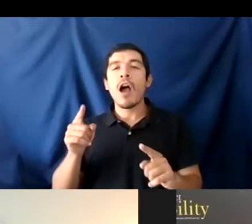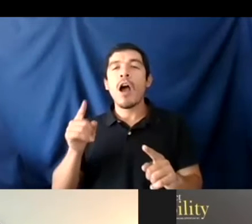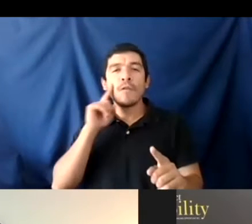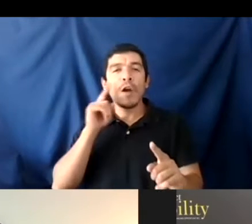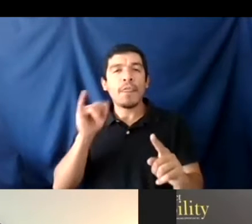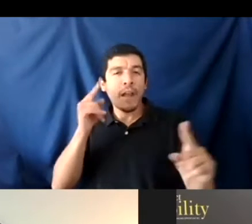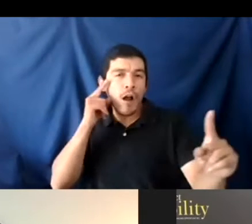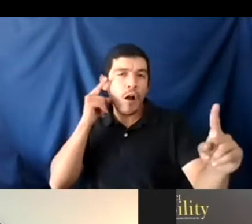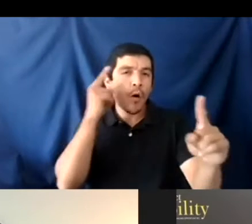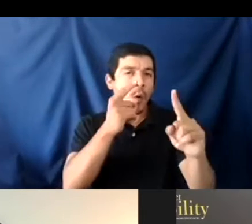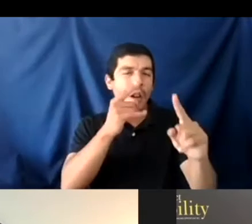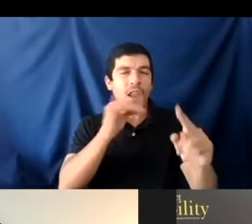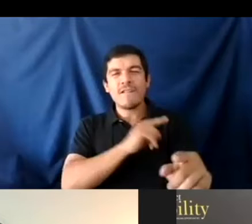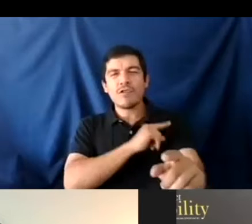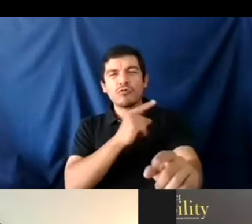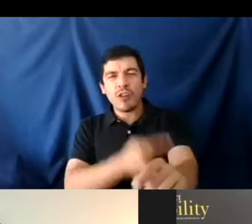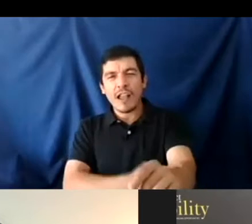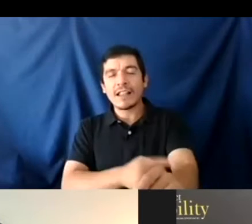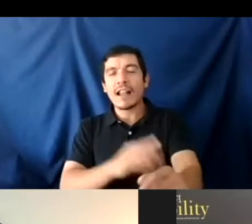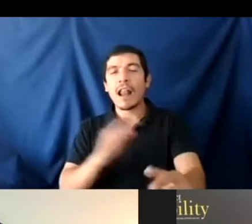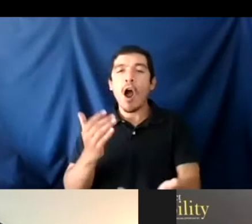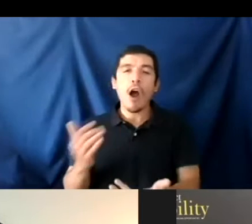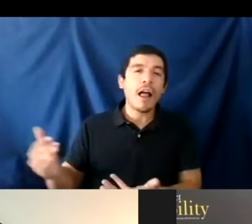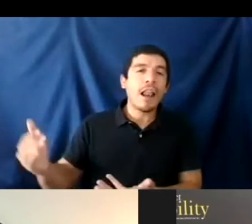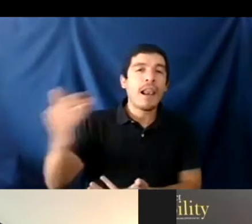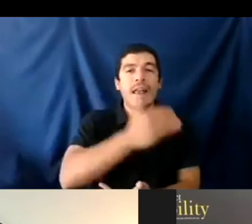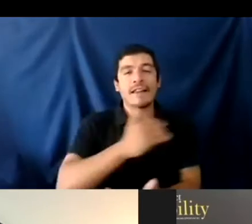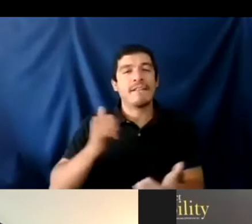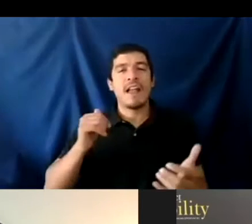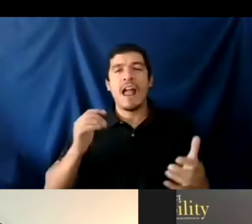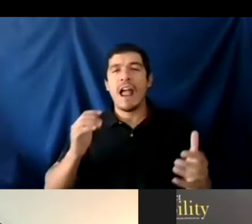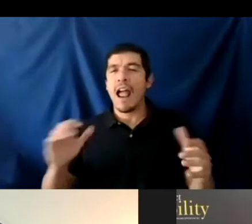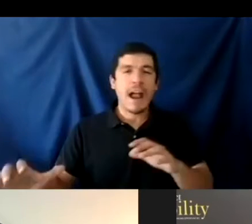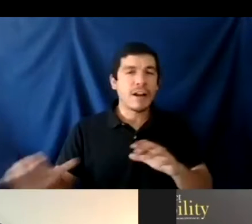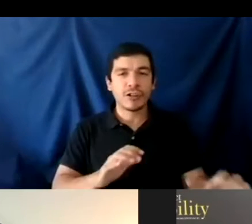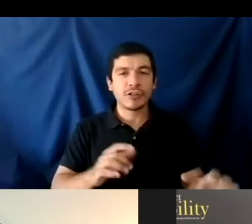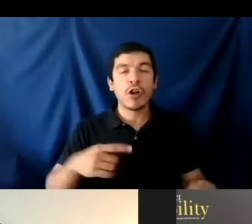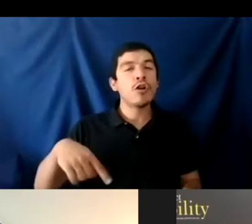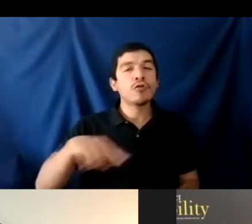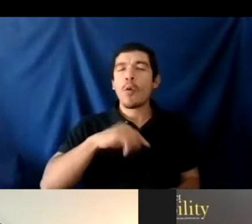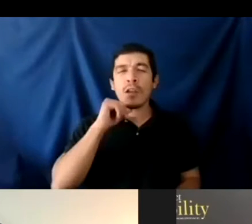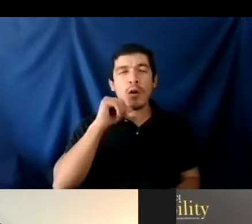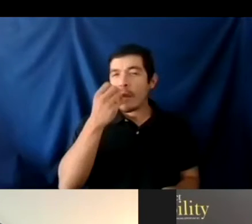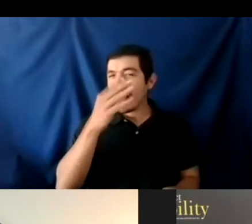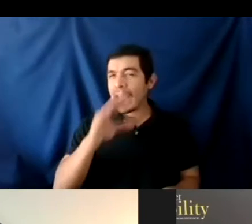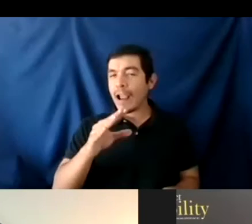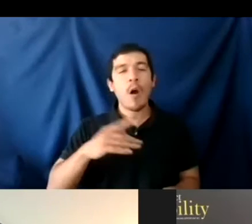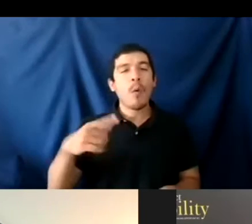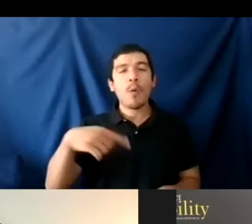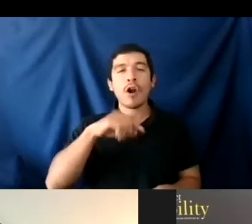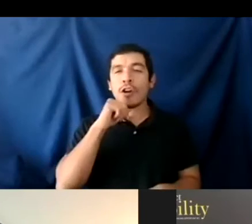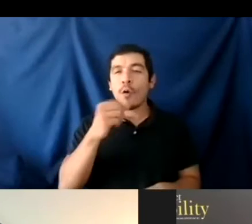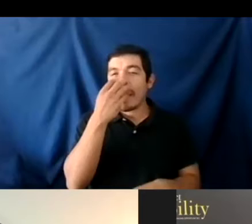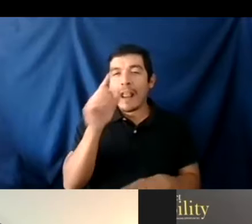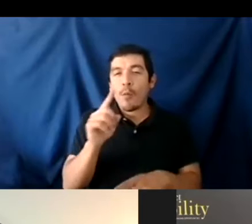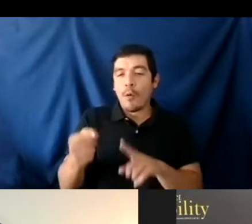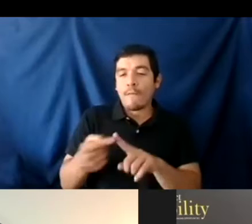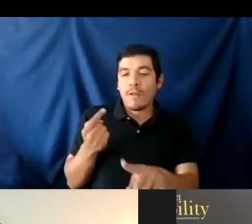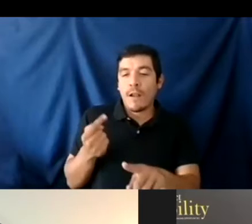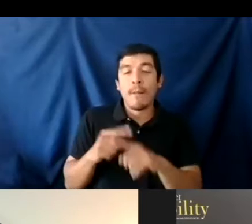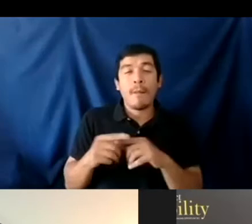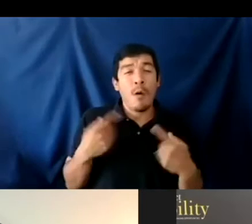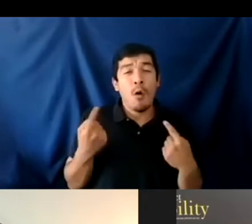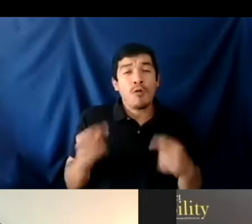of strengthening collective action. So we're not turf oriented here, but we actually what we strive to do